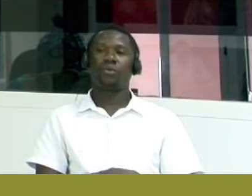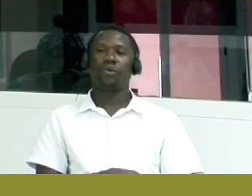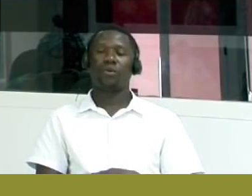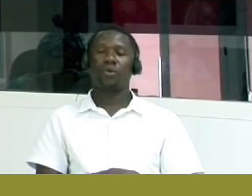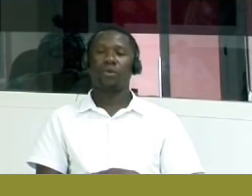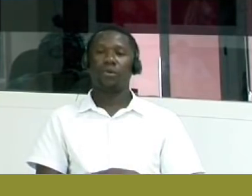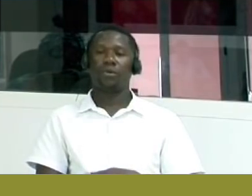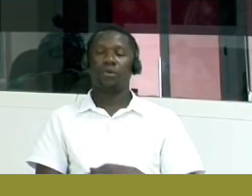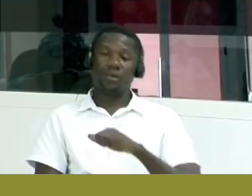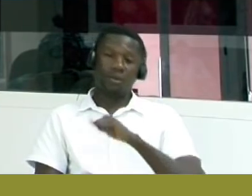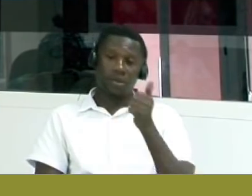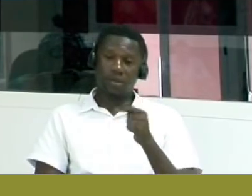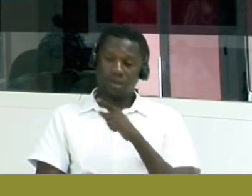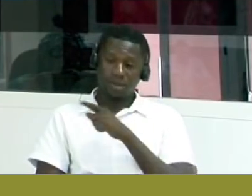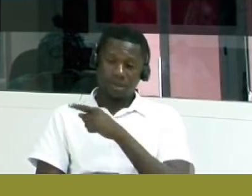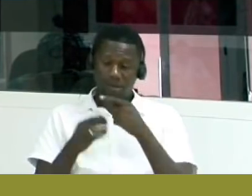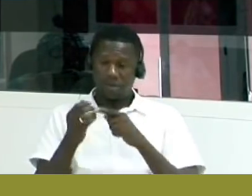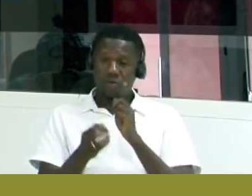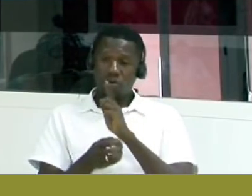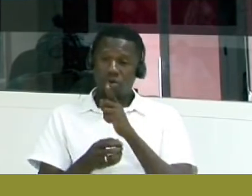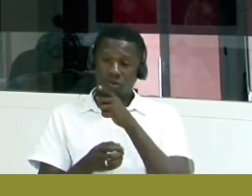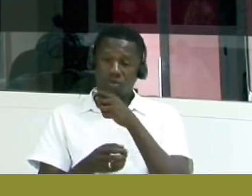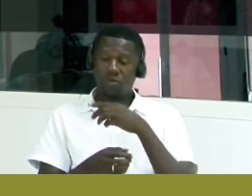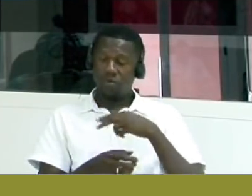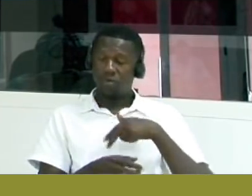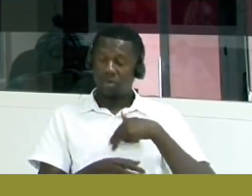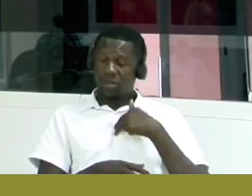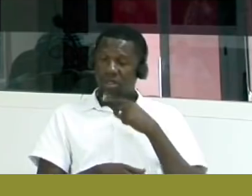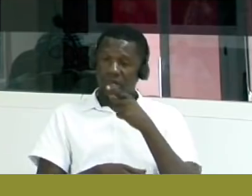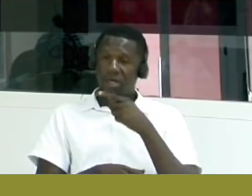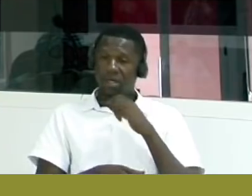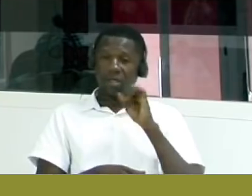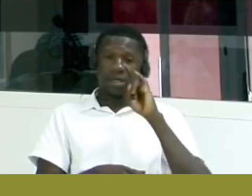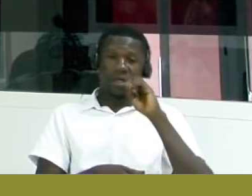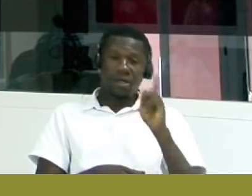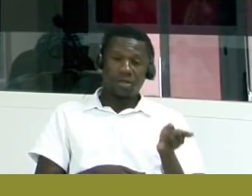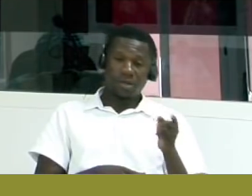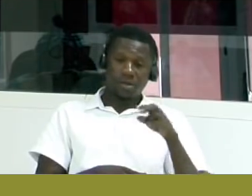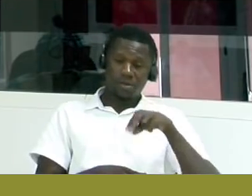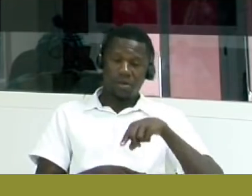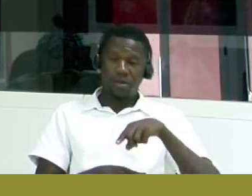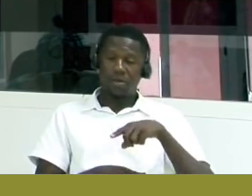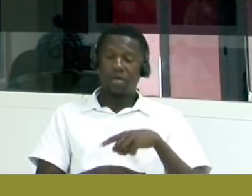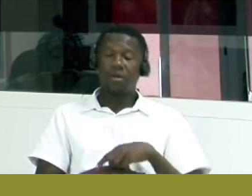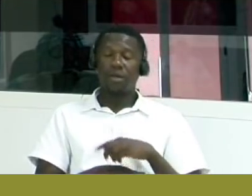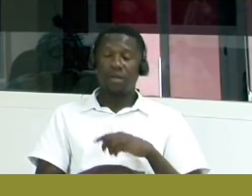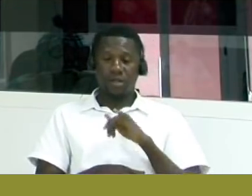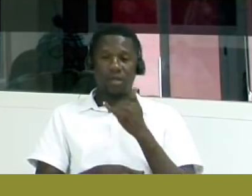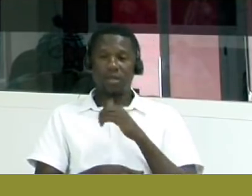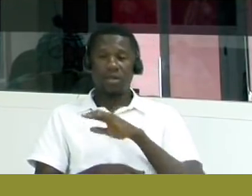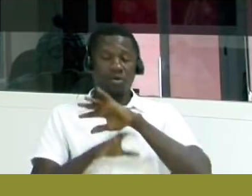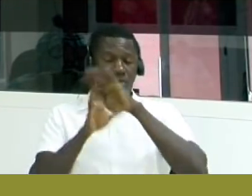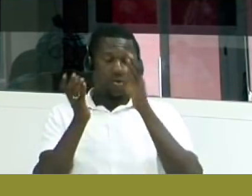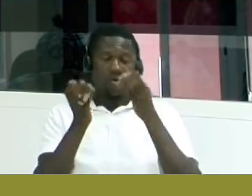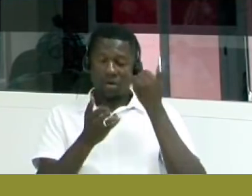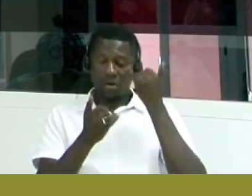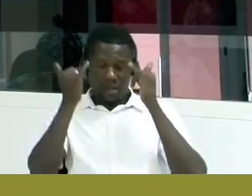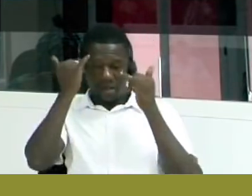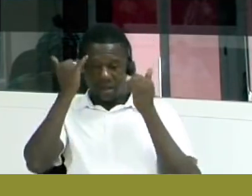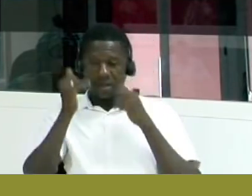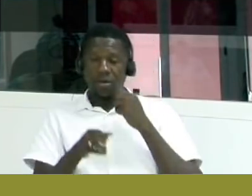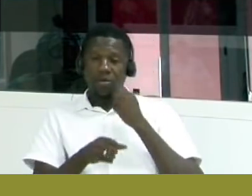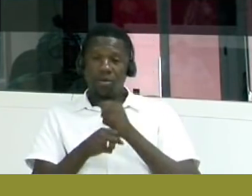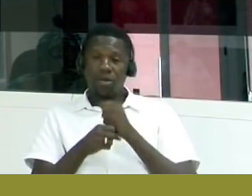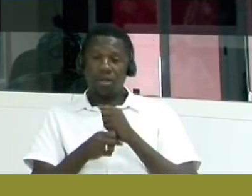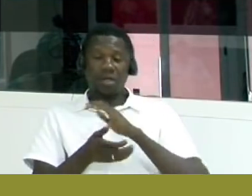And this is what you intended IGP? That was the whole idea. And you made it clear to Saul that this is